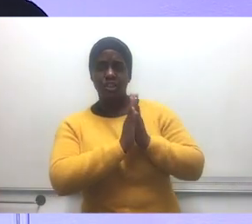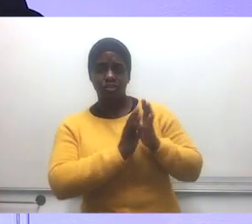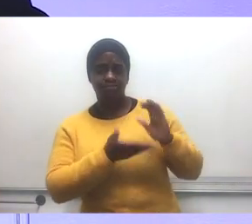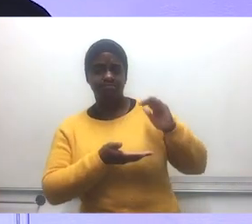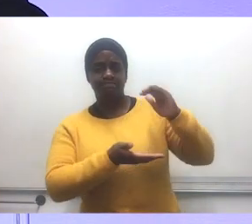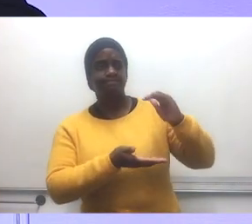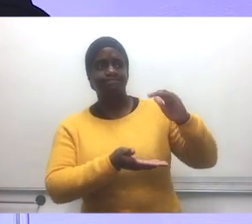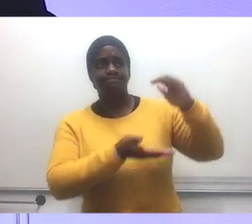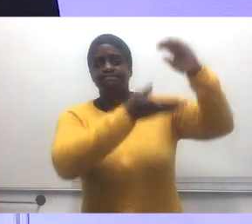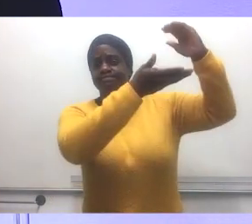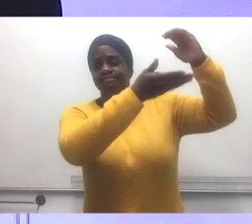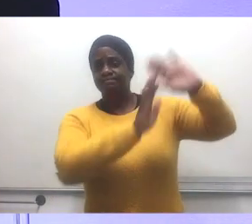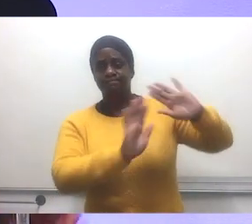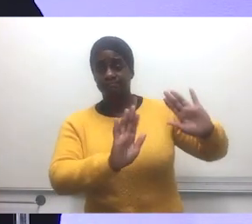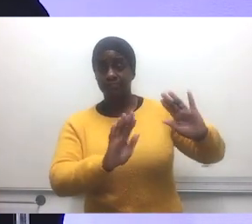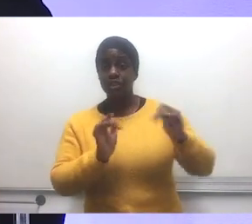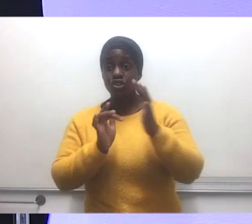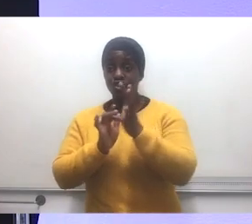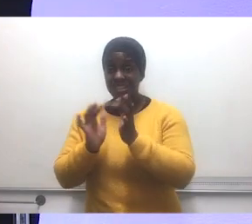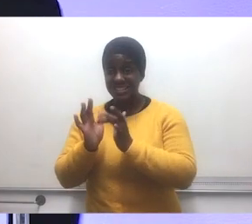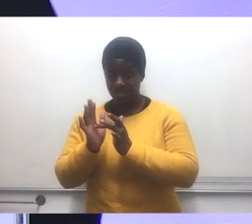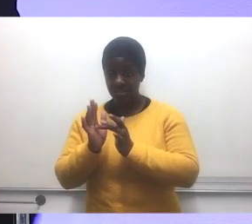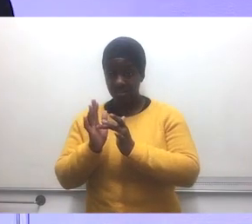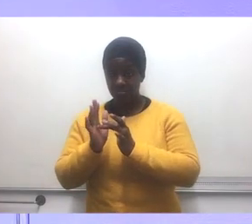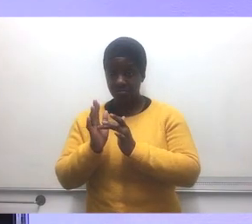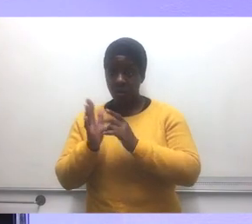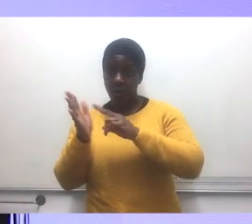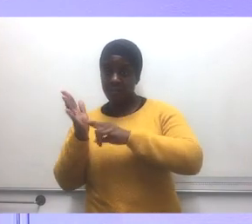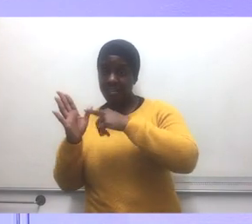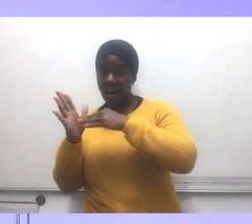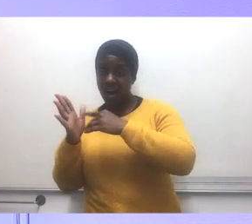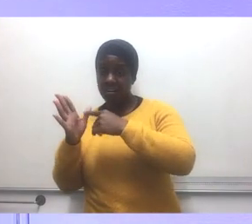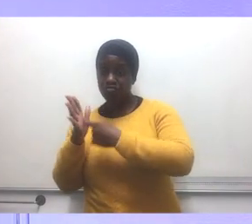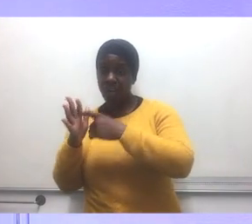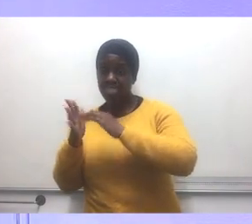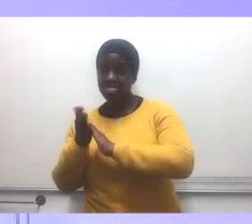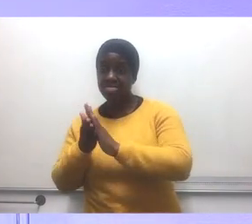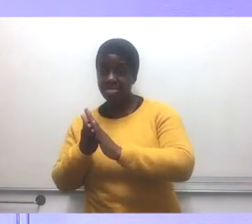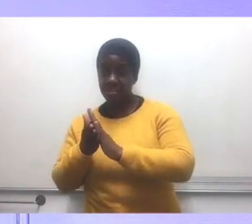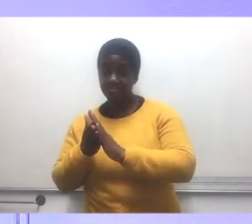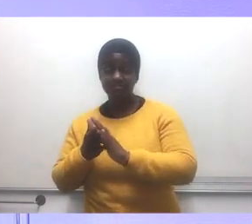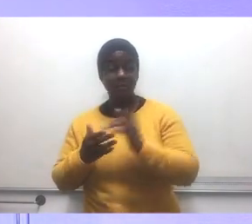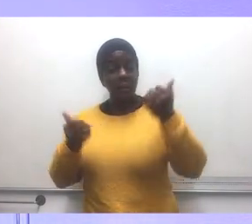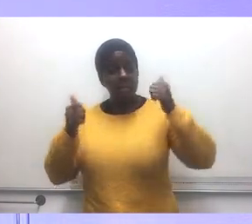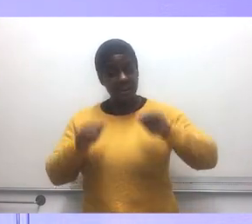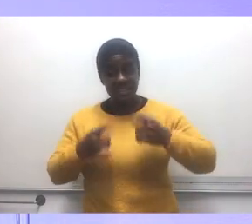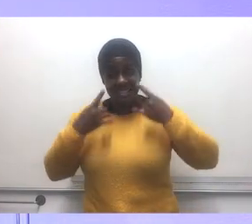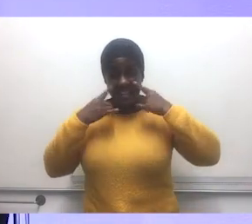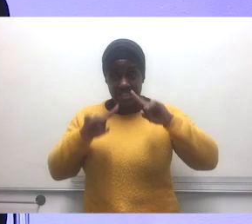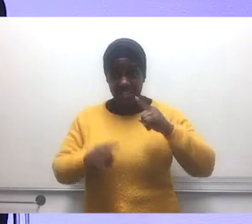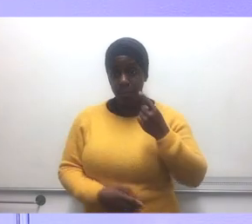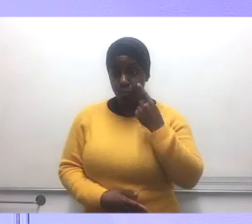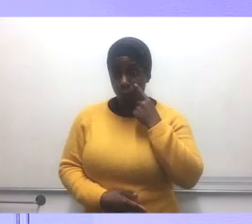tonight that Jesus of Nazareth, he has been tested and